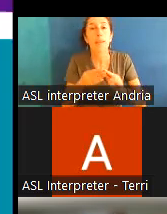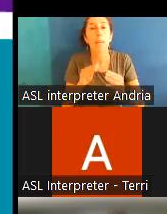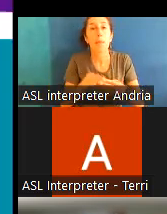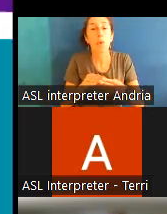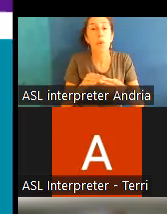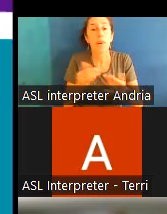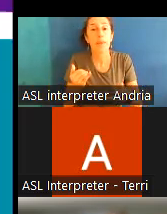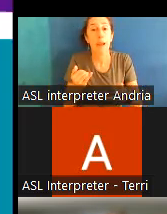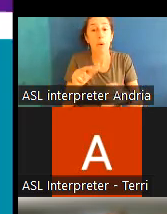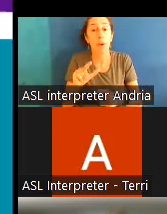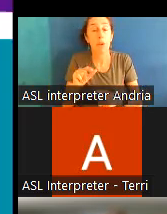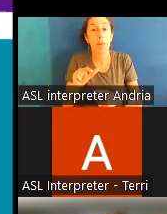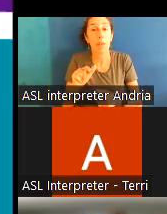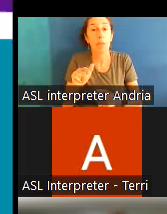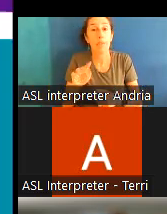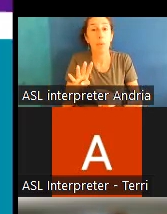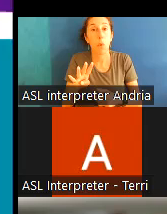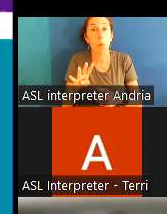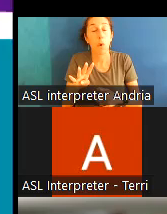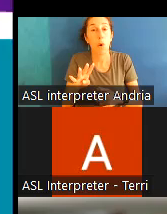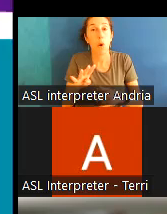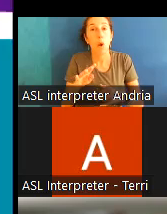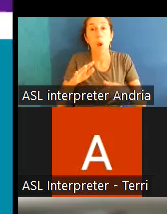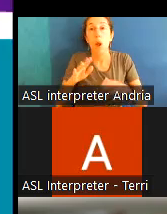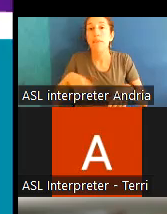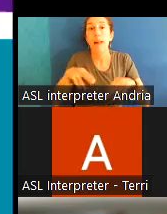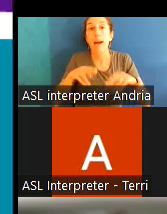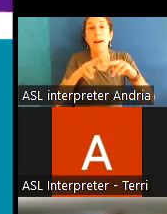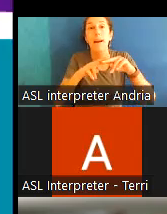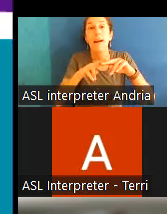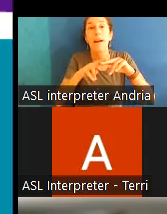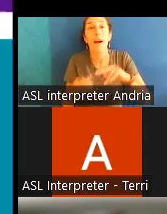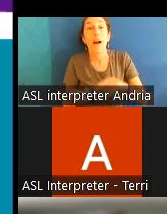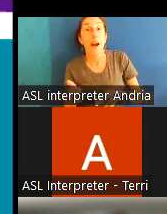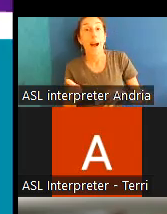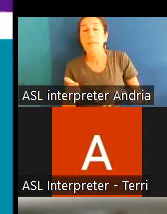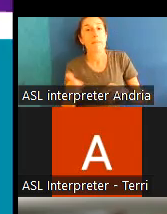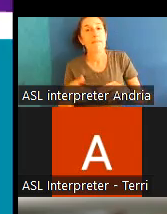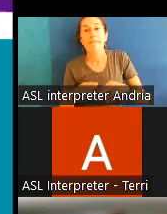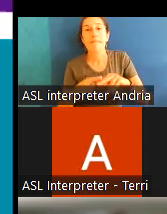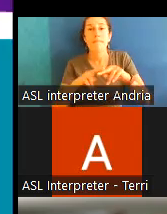I want to believe that the numbers will go down for 2024, but I don't think they're going to.